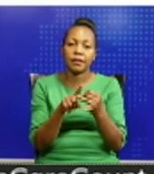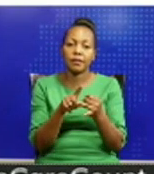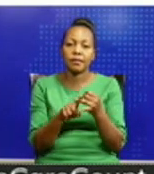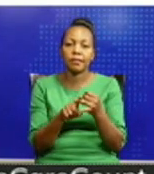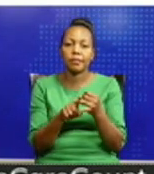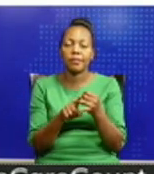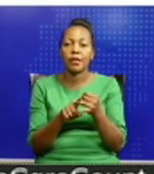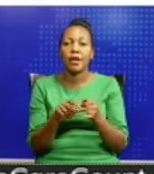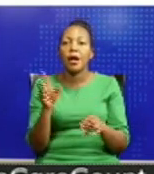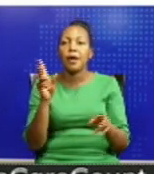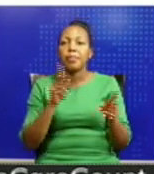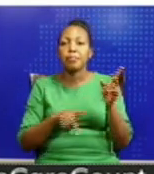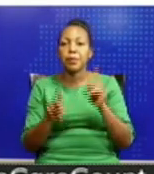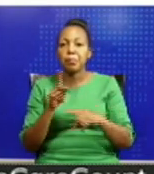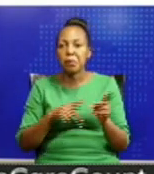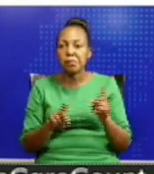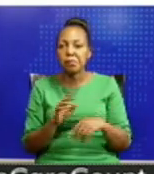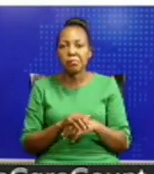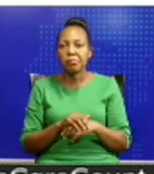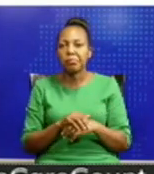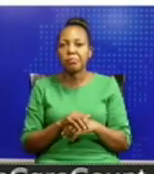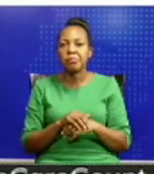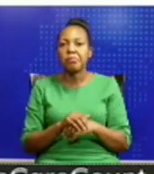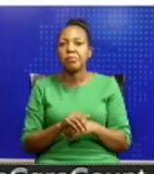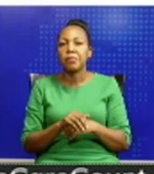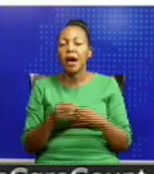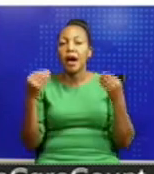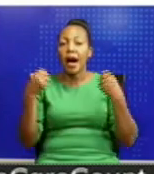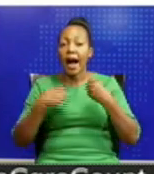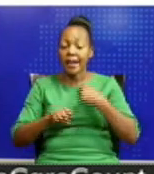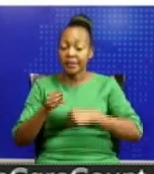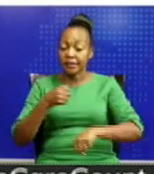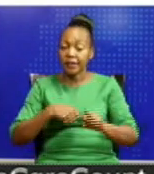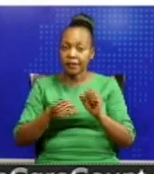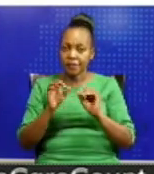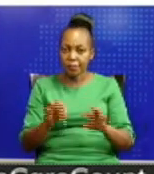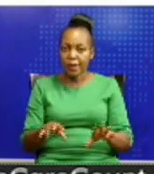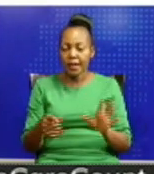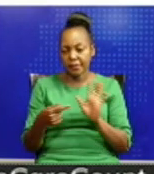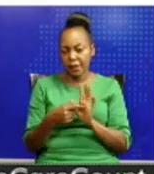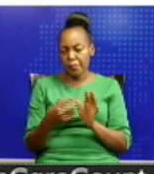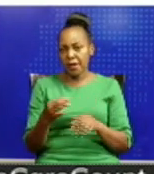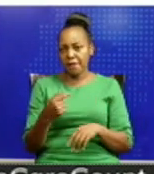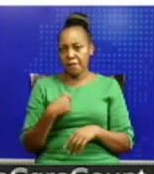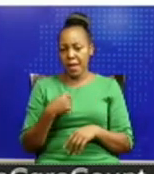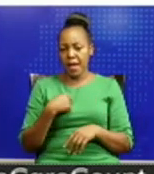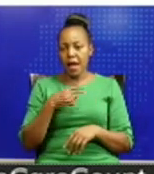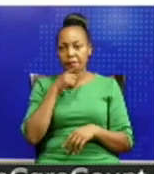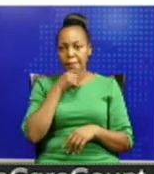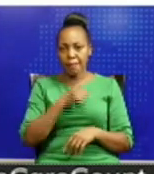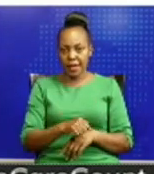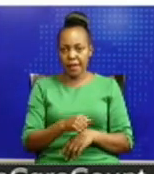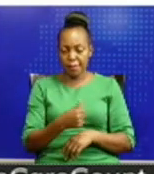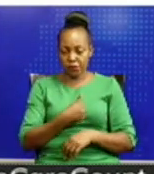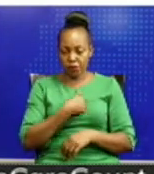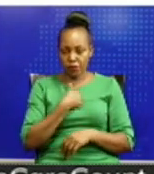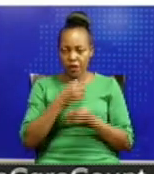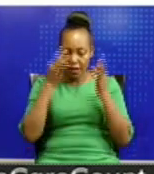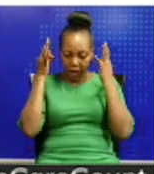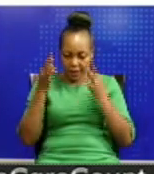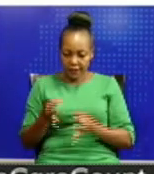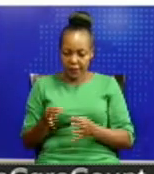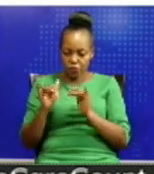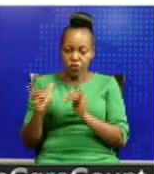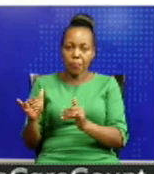Secondly, people will not be productive. Look at Wilson. If I decided to remain